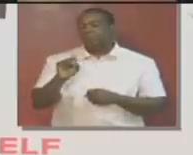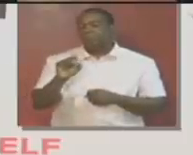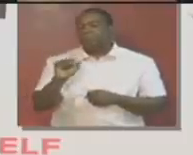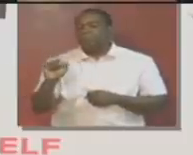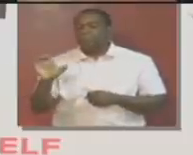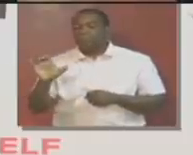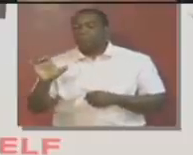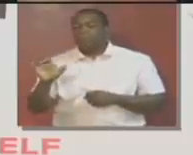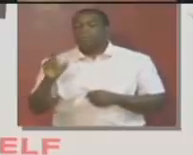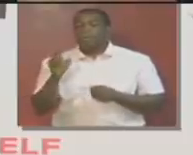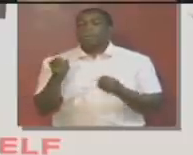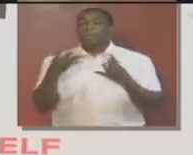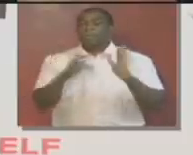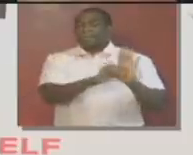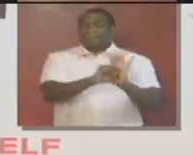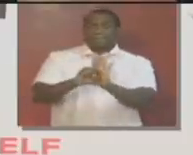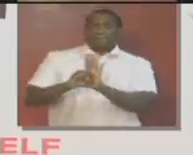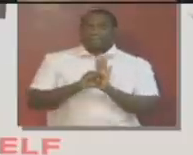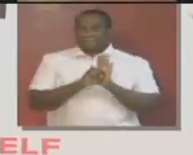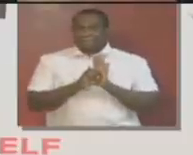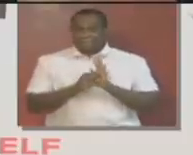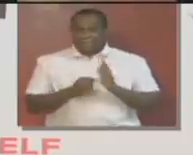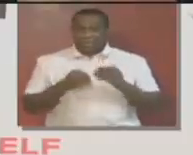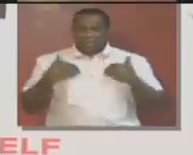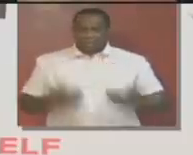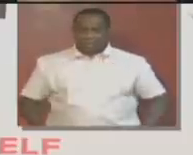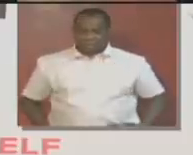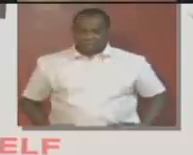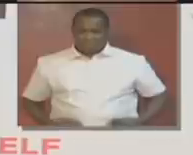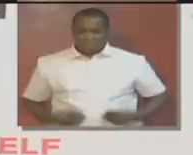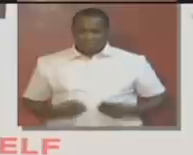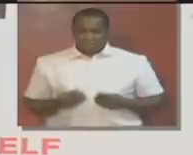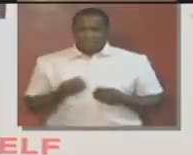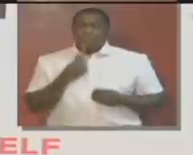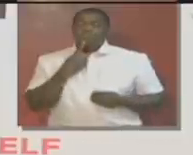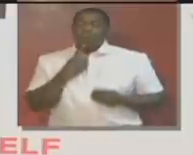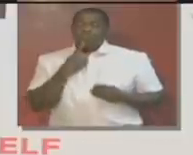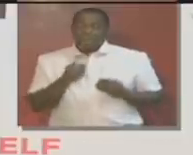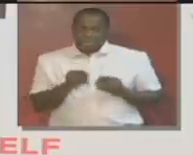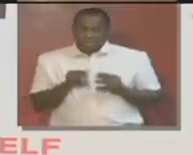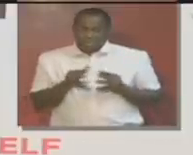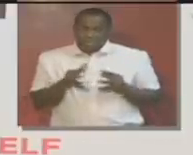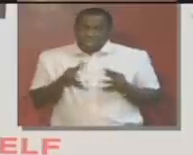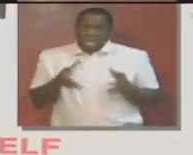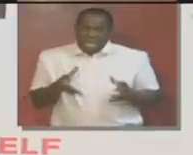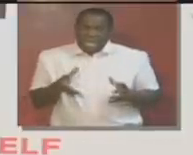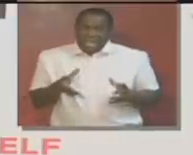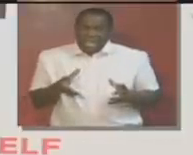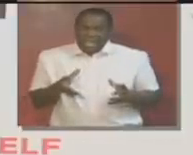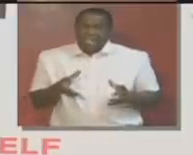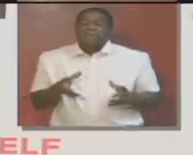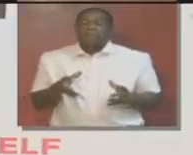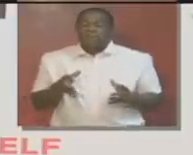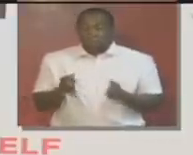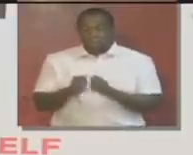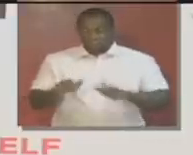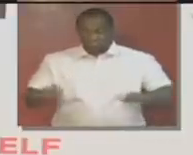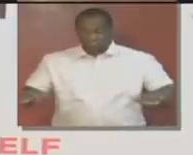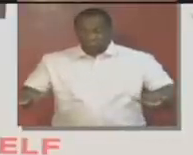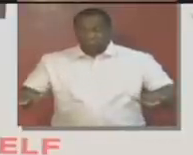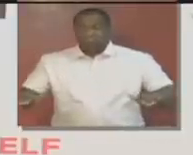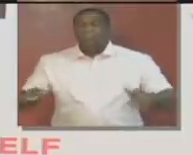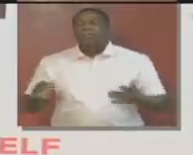multi-system inflammatory syndrome. We looked at MIS-C in children, and hopefully we understand that COVID-19 can